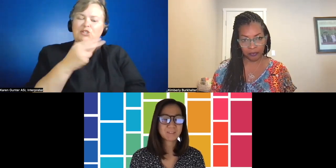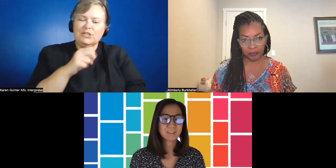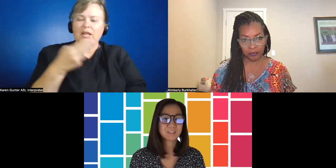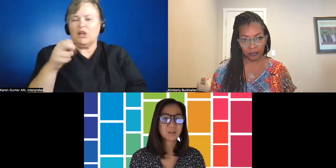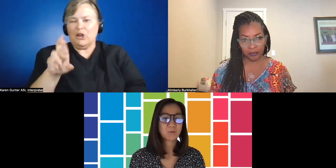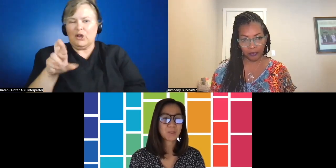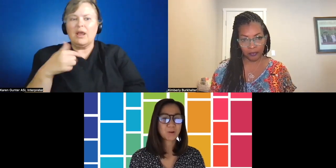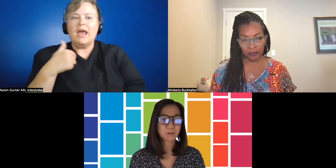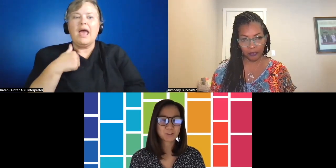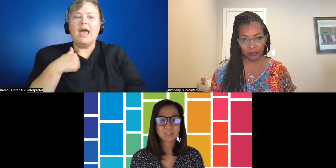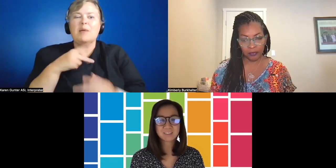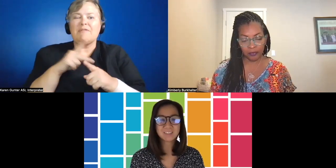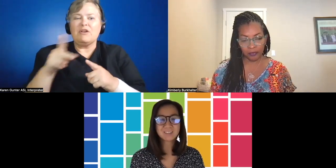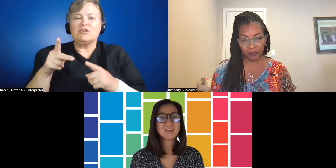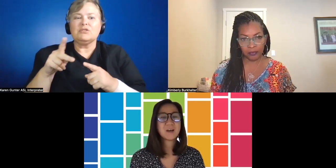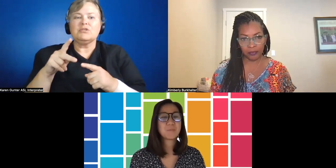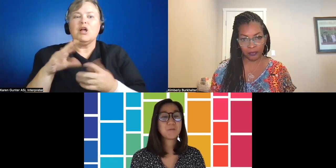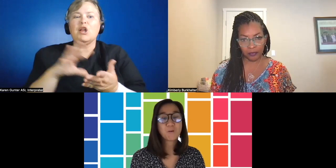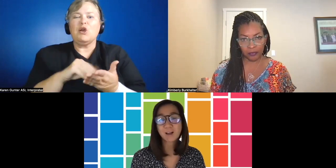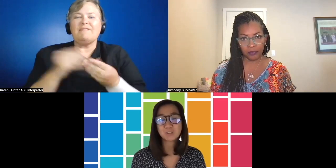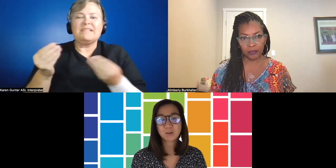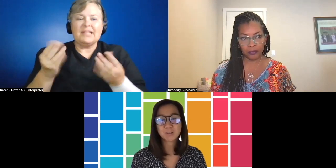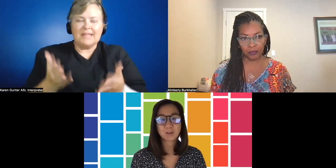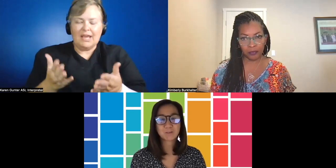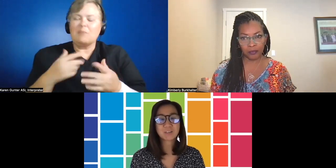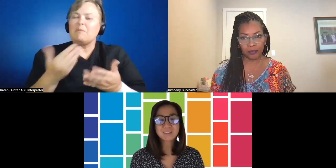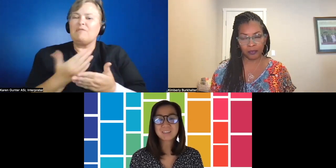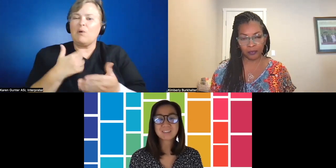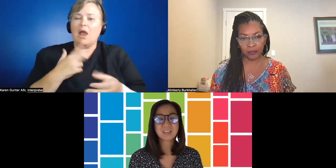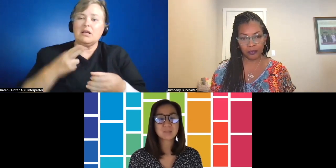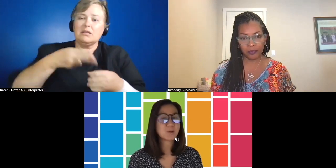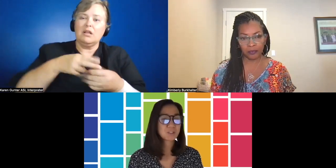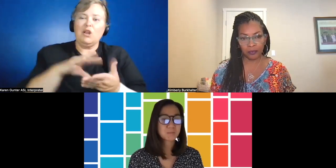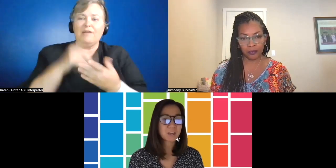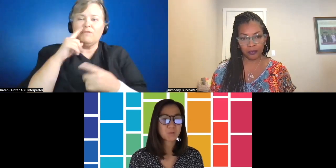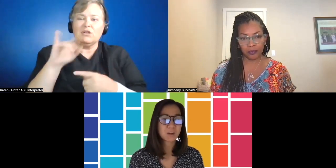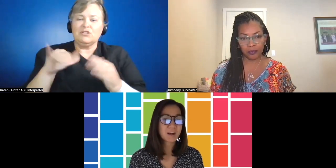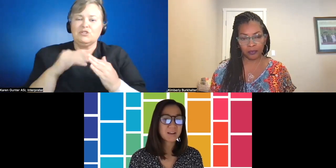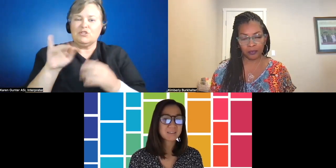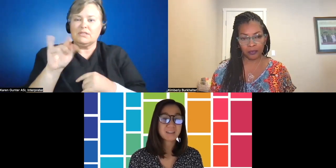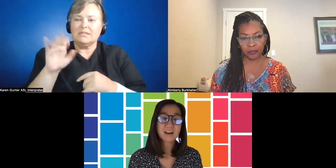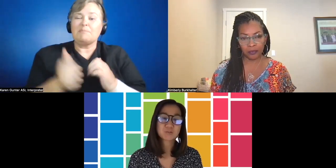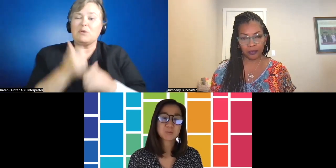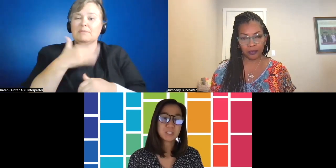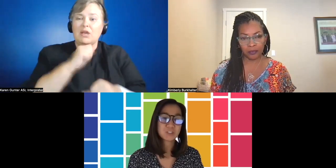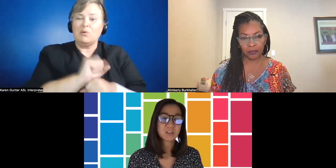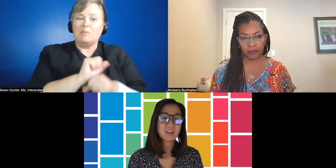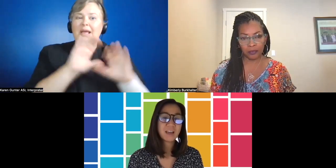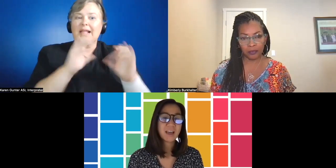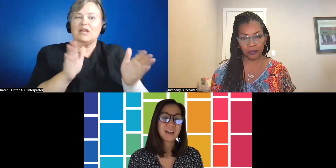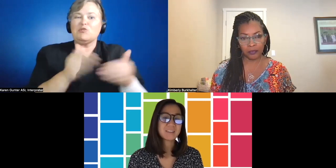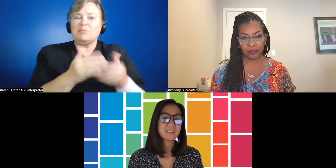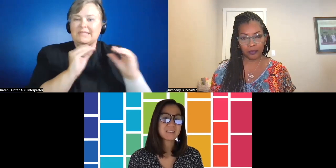learning facilitator with Learning for Justice. Before I joined Learning for Justice, I spent most of my career as a classroom